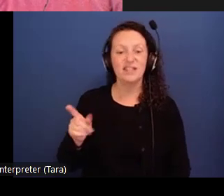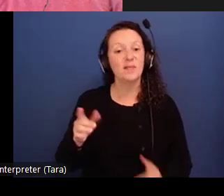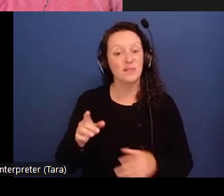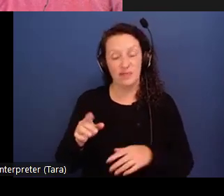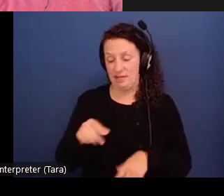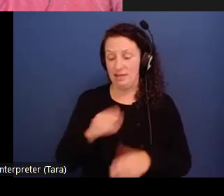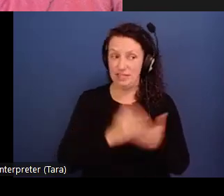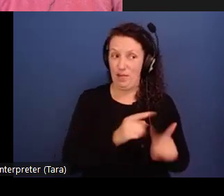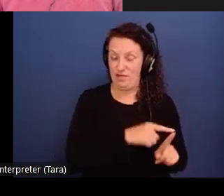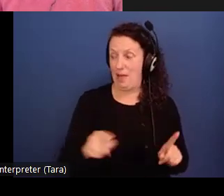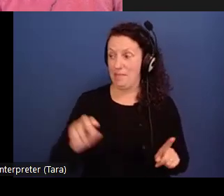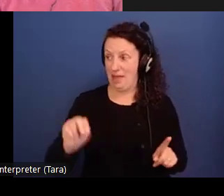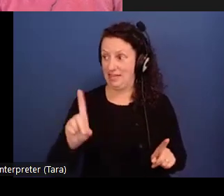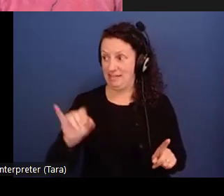NDI.